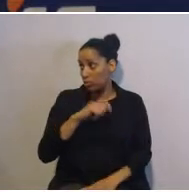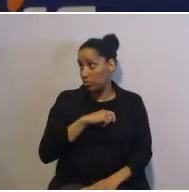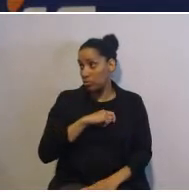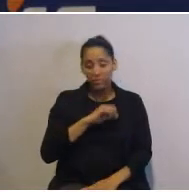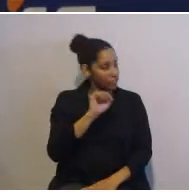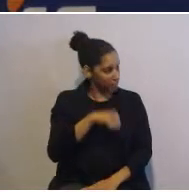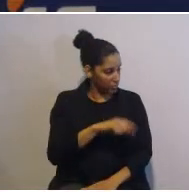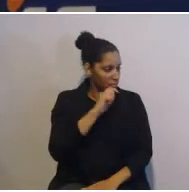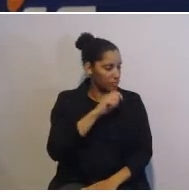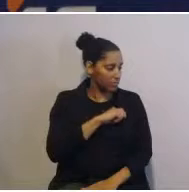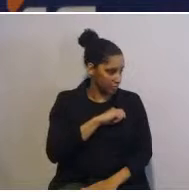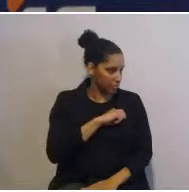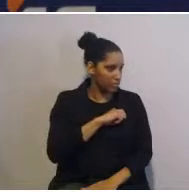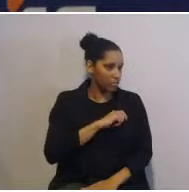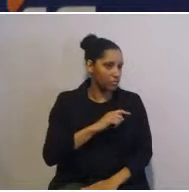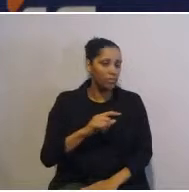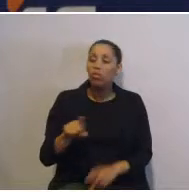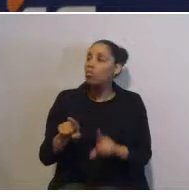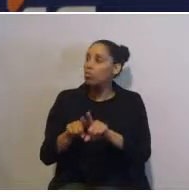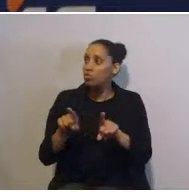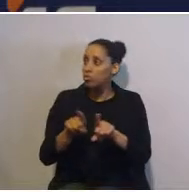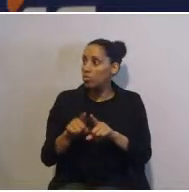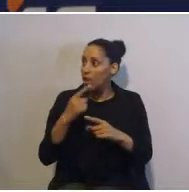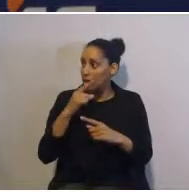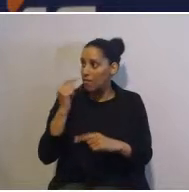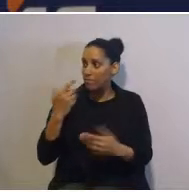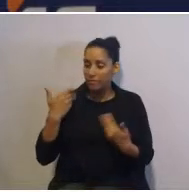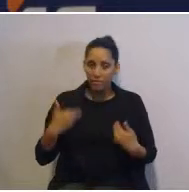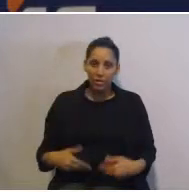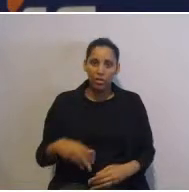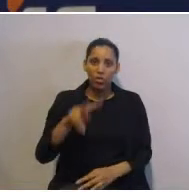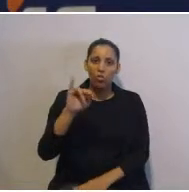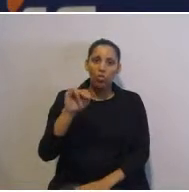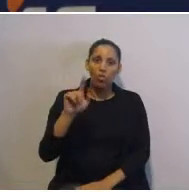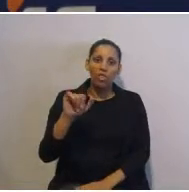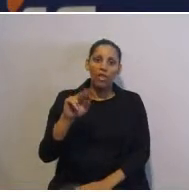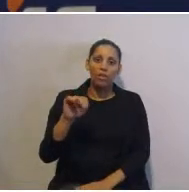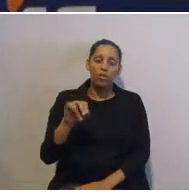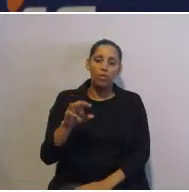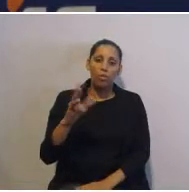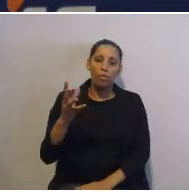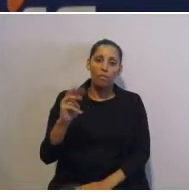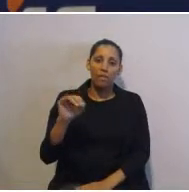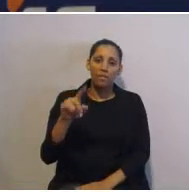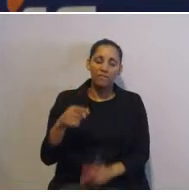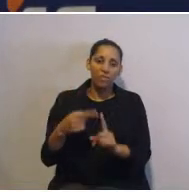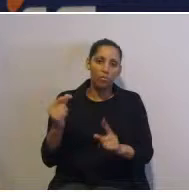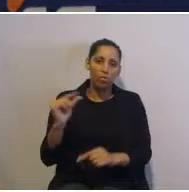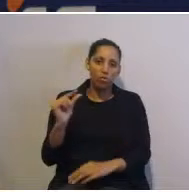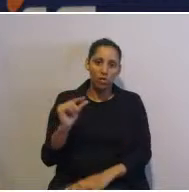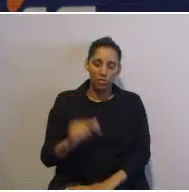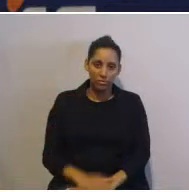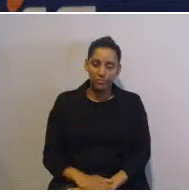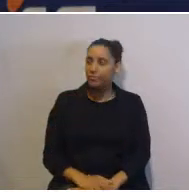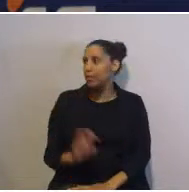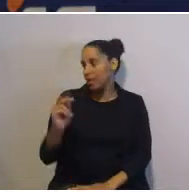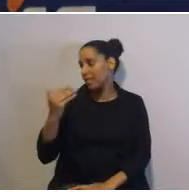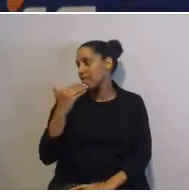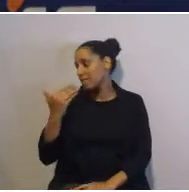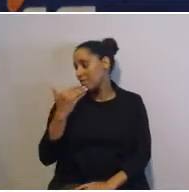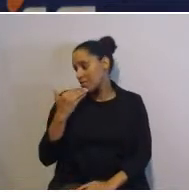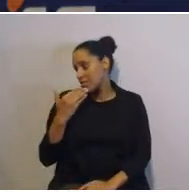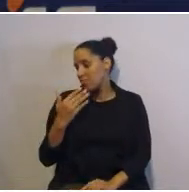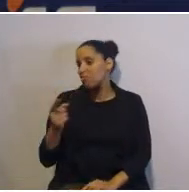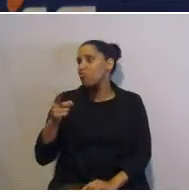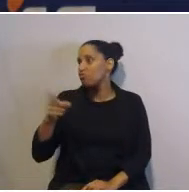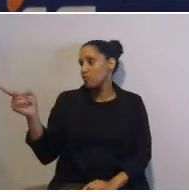I do. All right, please state your name. My name is Nolutando Mazri from Guguletu. From Cooks. All right. Thank you very much. You